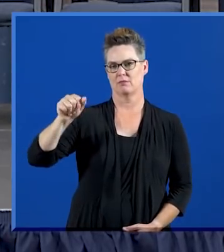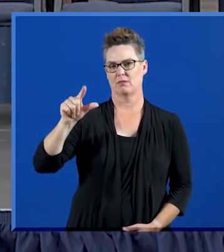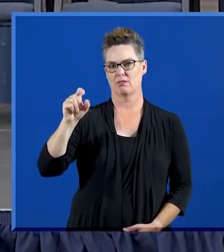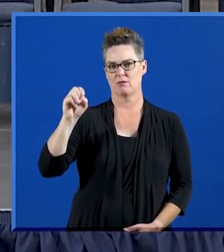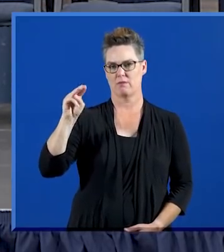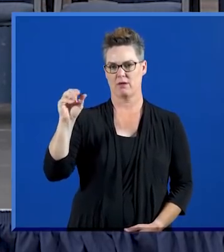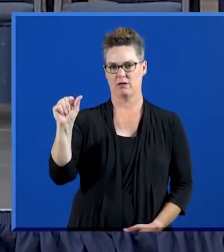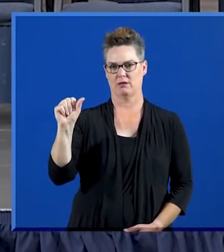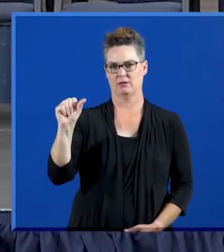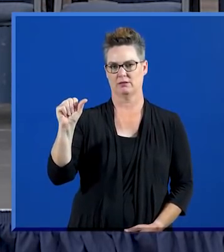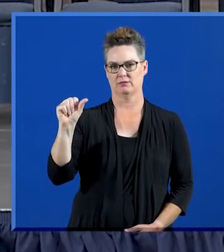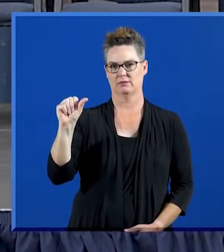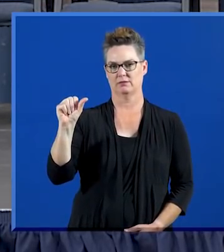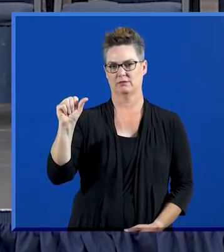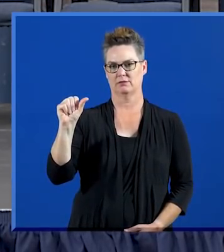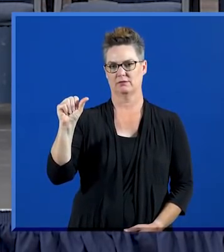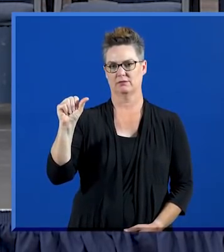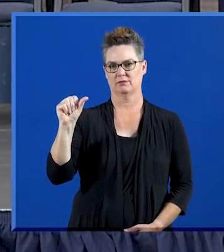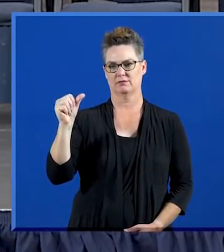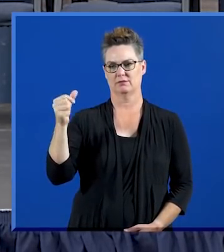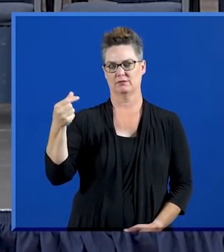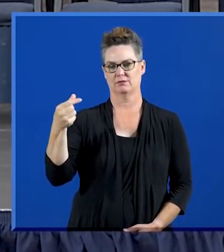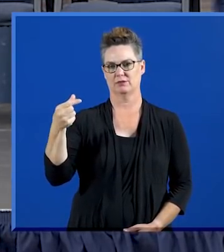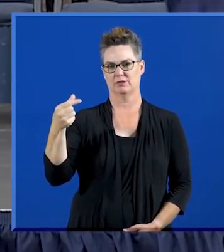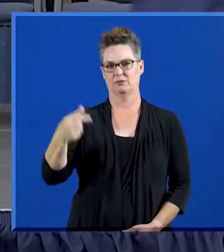Paloma Gudino.